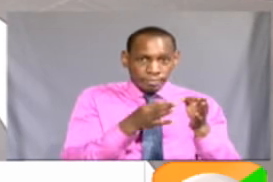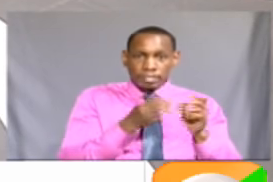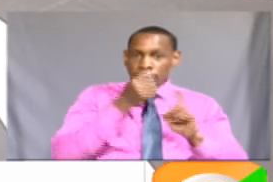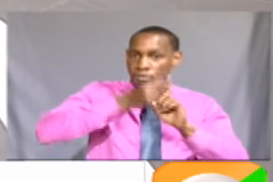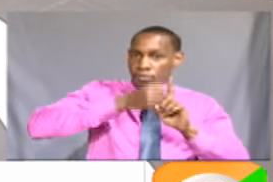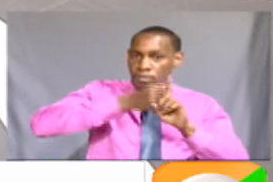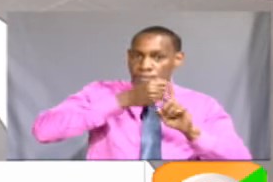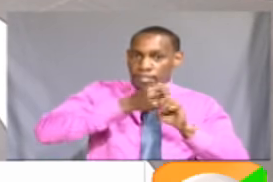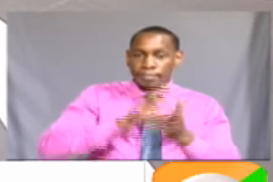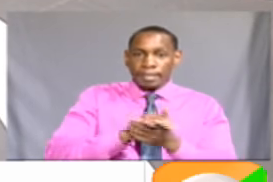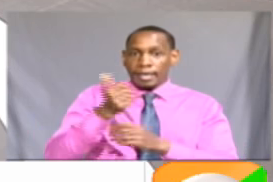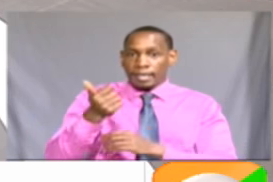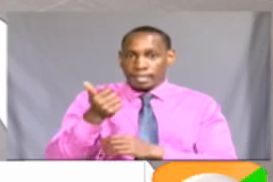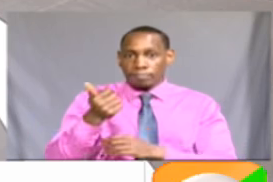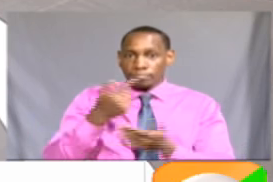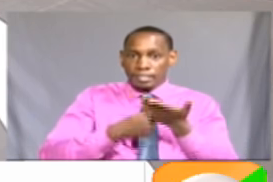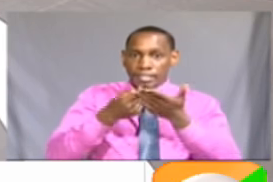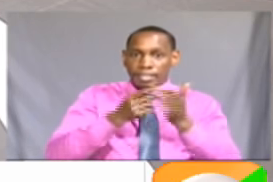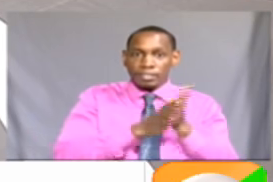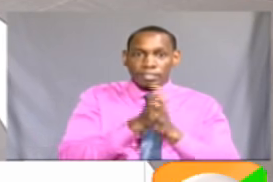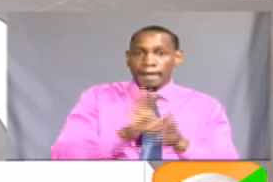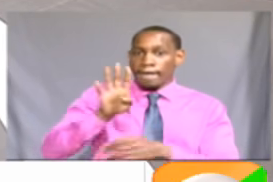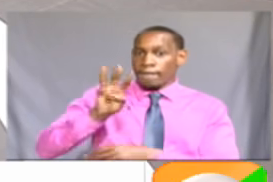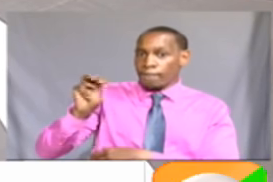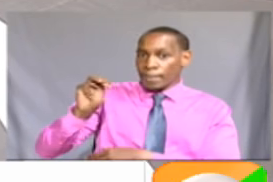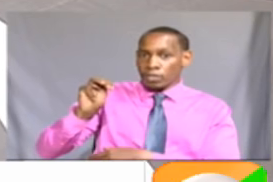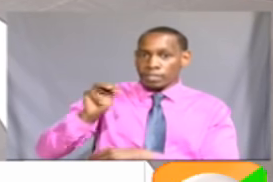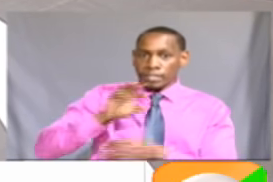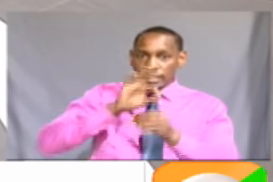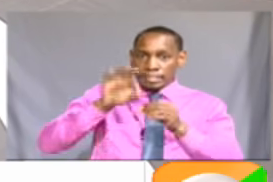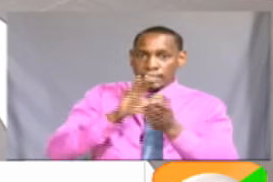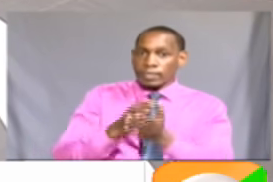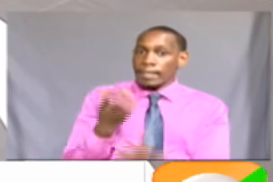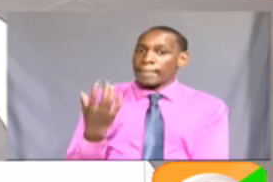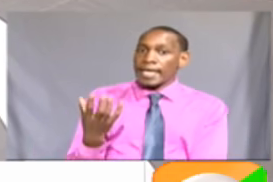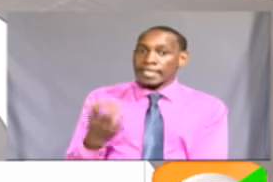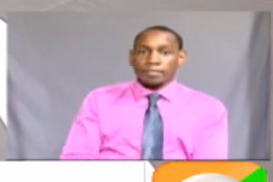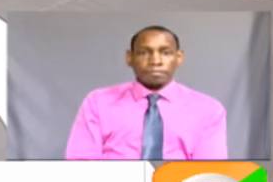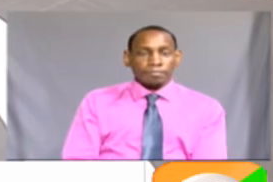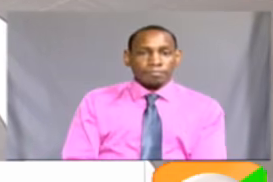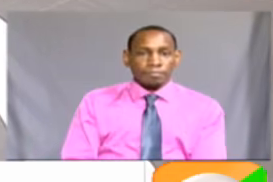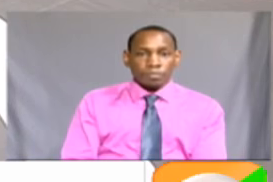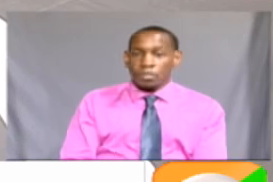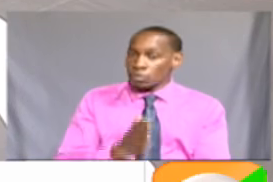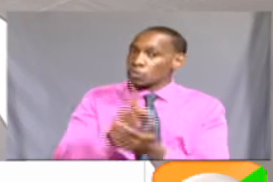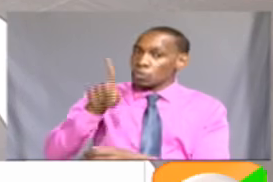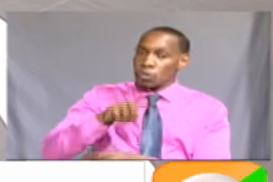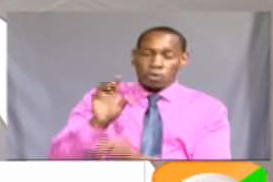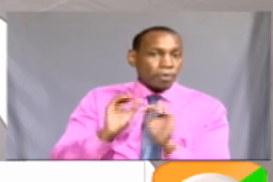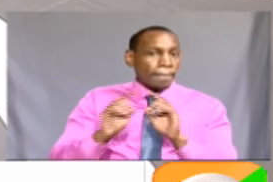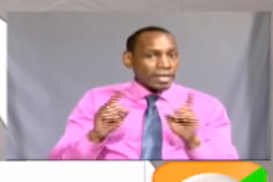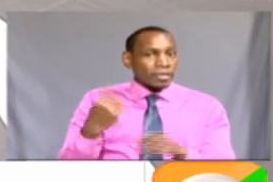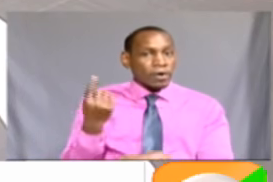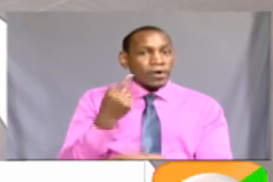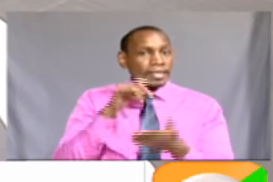So here's the other one that is interesting, that 4 million for tea and snacks. Now, there's nothing wrong with it except for